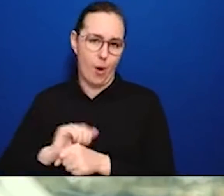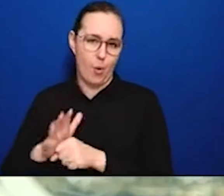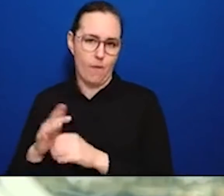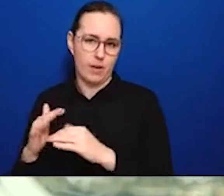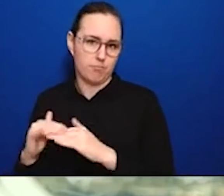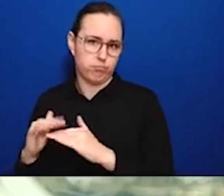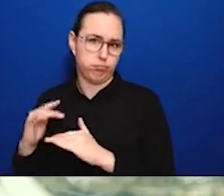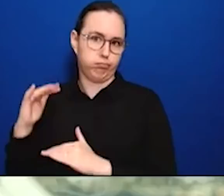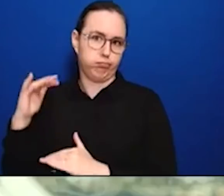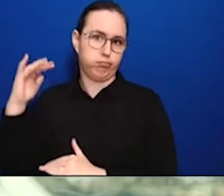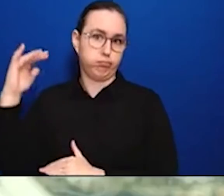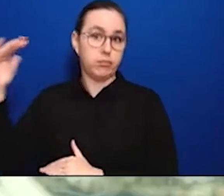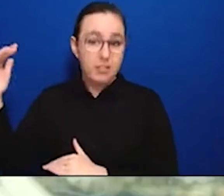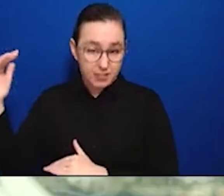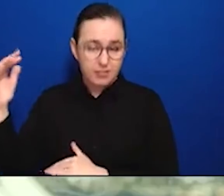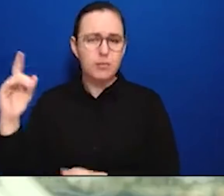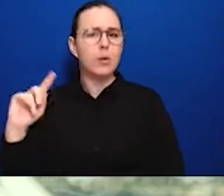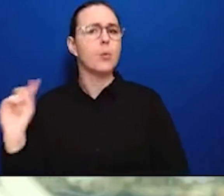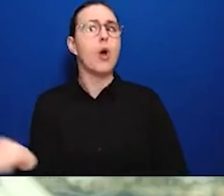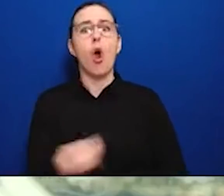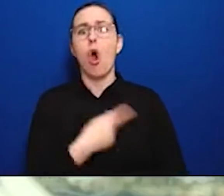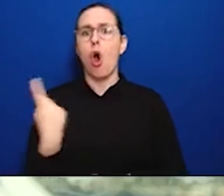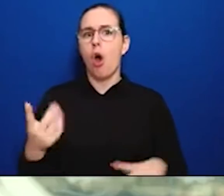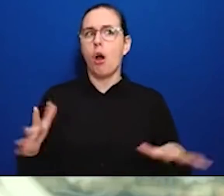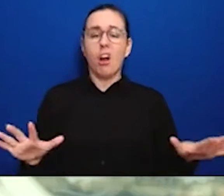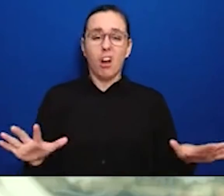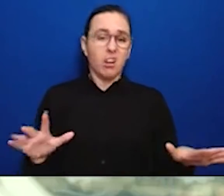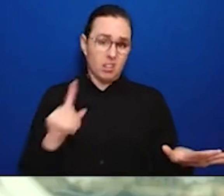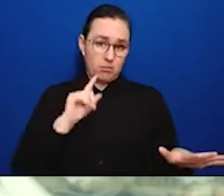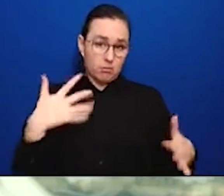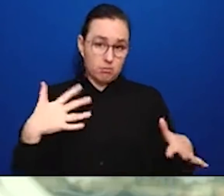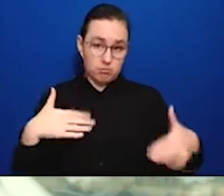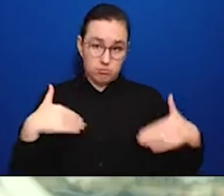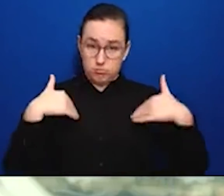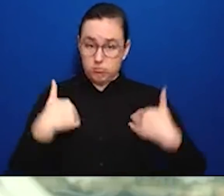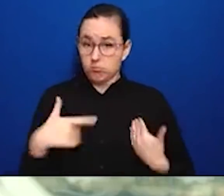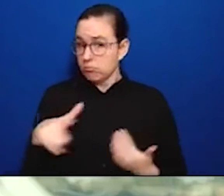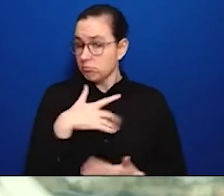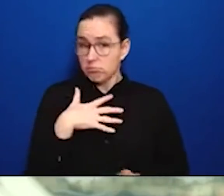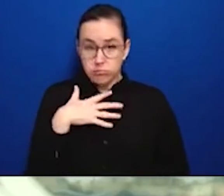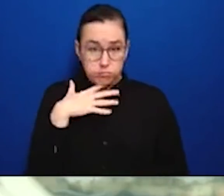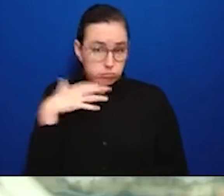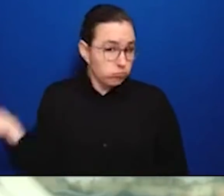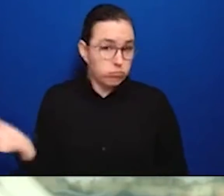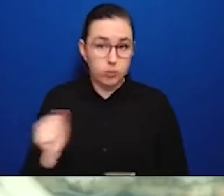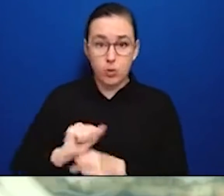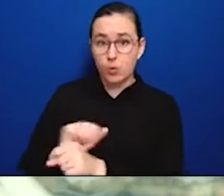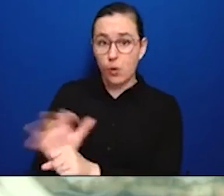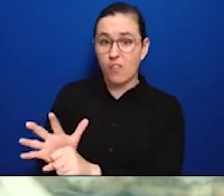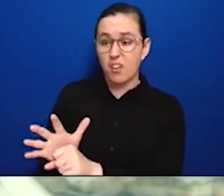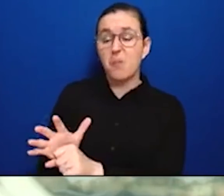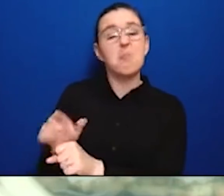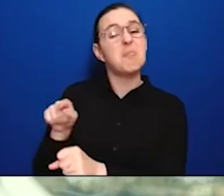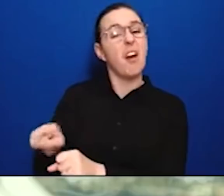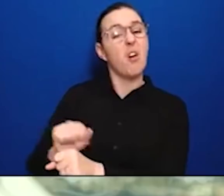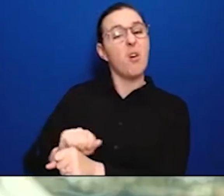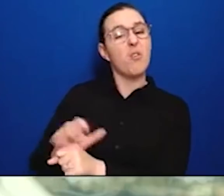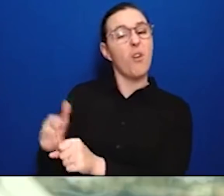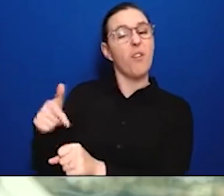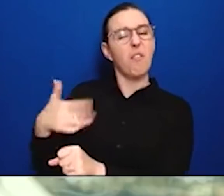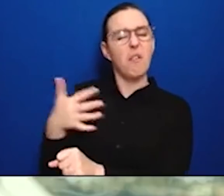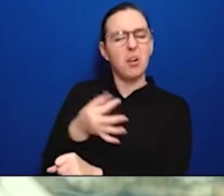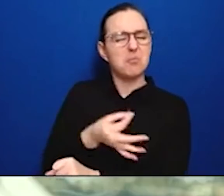unfortunately, COVID-19 is not done with us. People, businesses, and our communities have been through a lot this year,